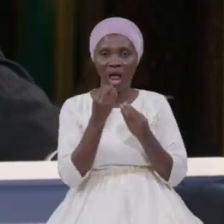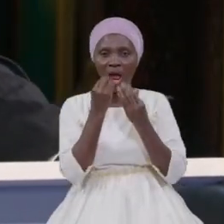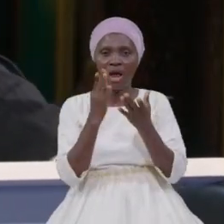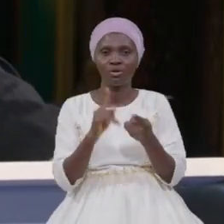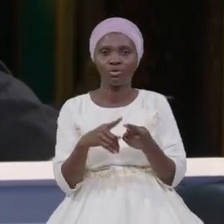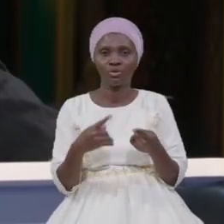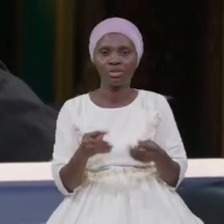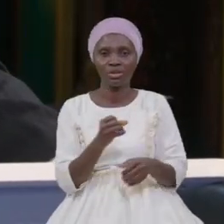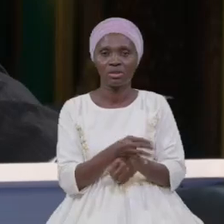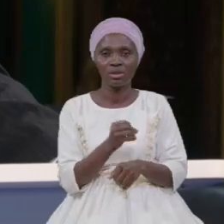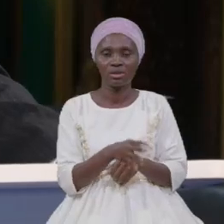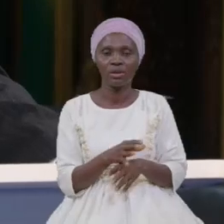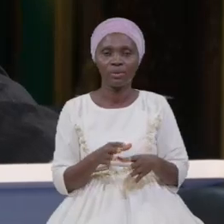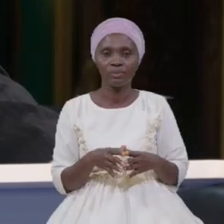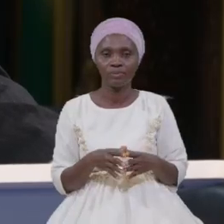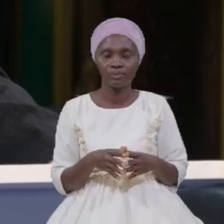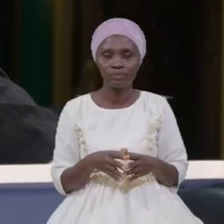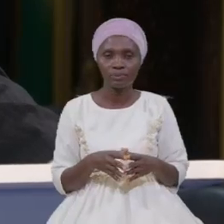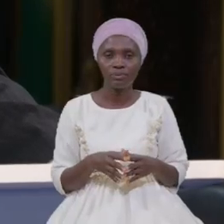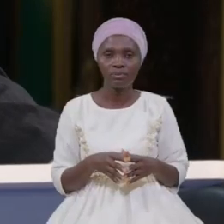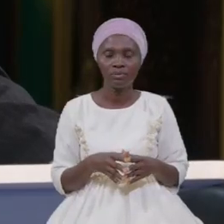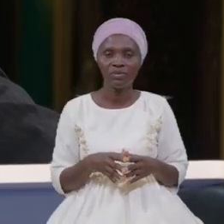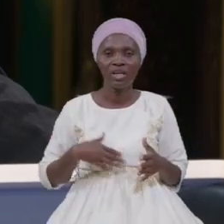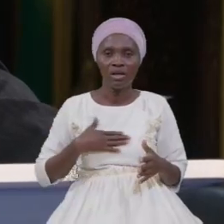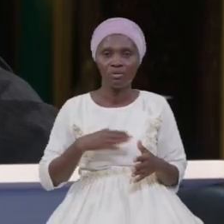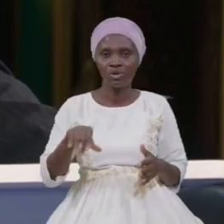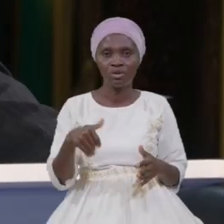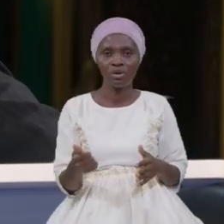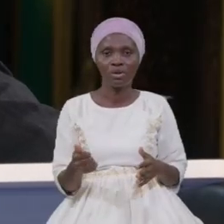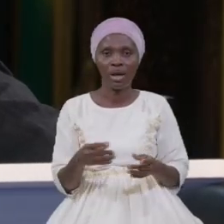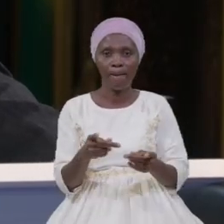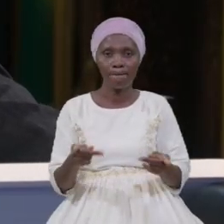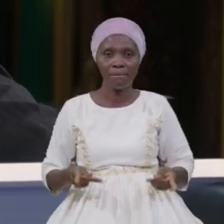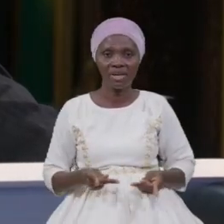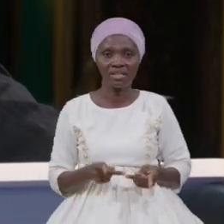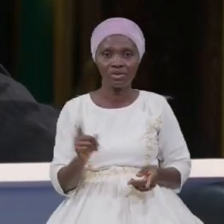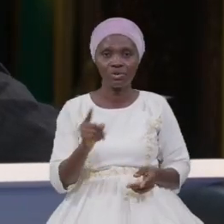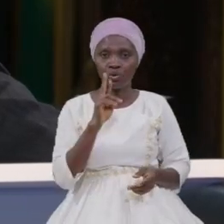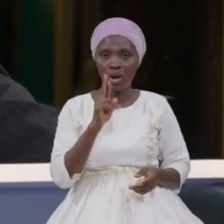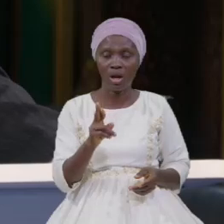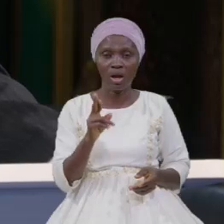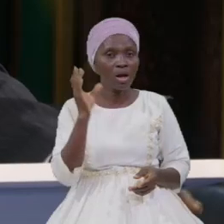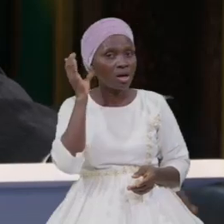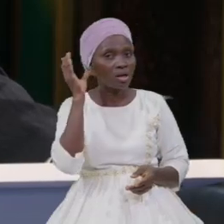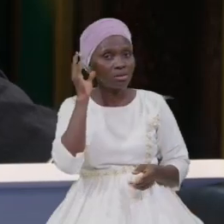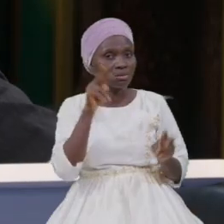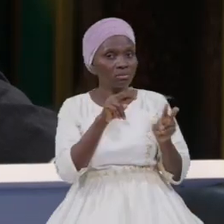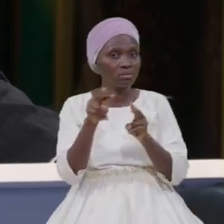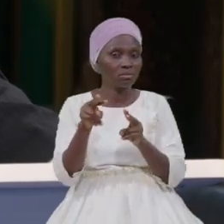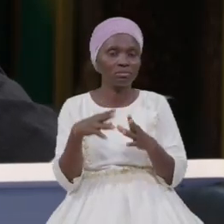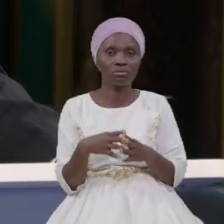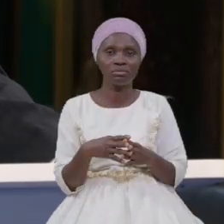locations where you are, please do the same. Within the country or outside the